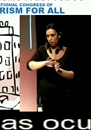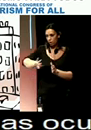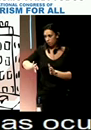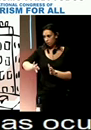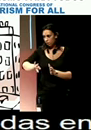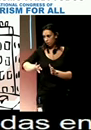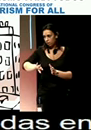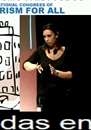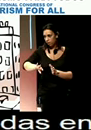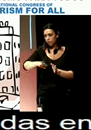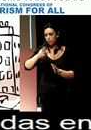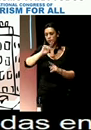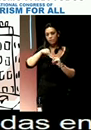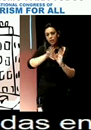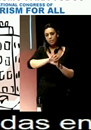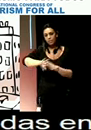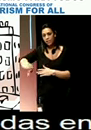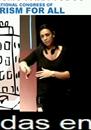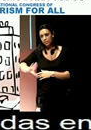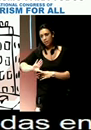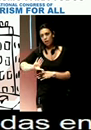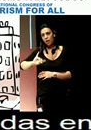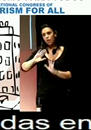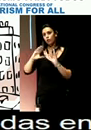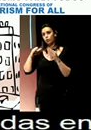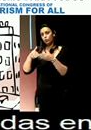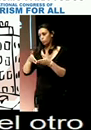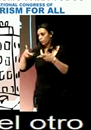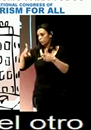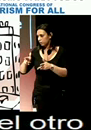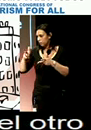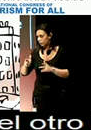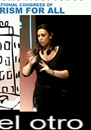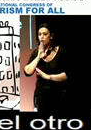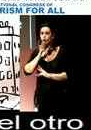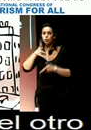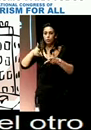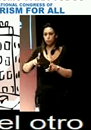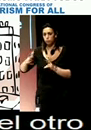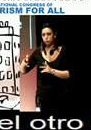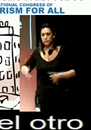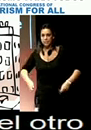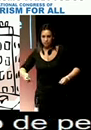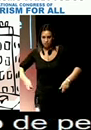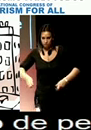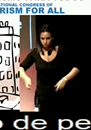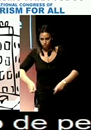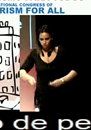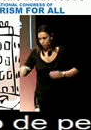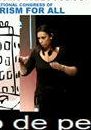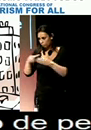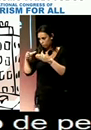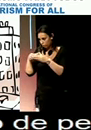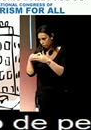on the other side, on the right-hand side, there is a group of people seated on wheelchairs